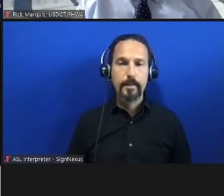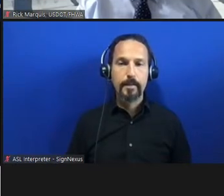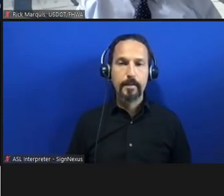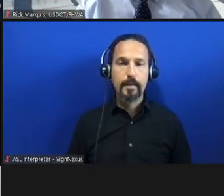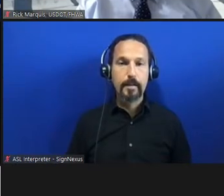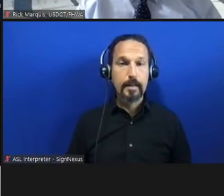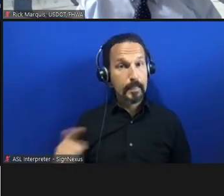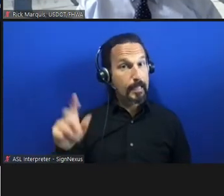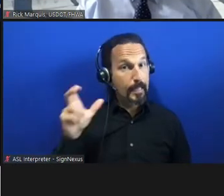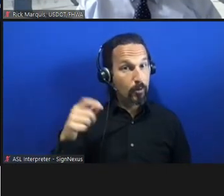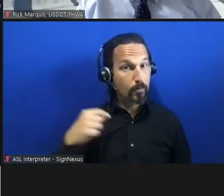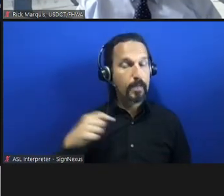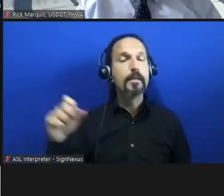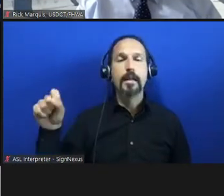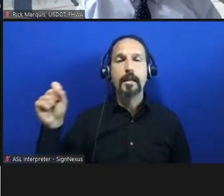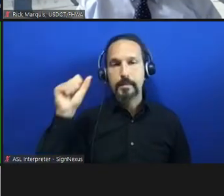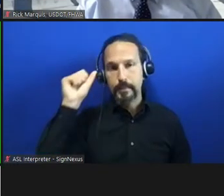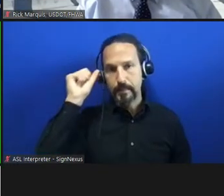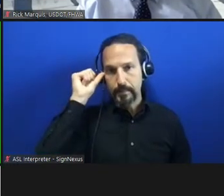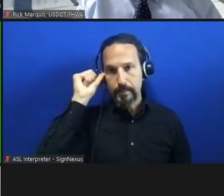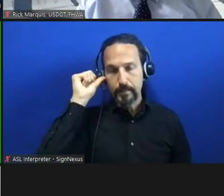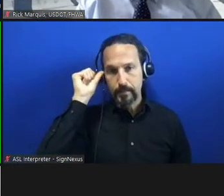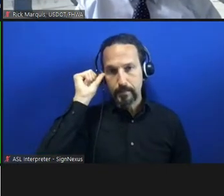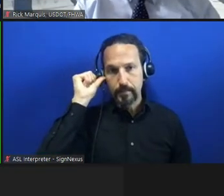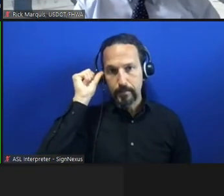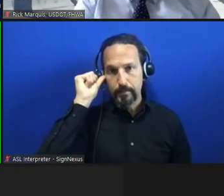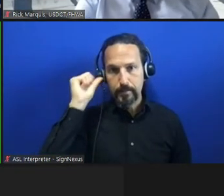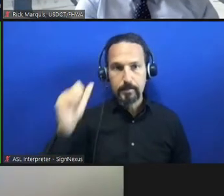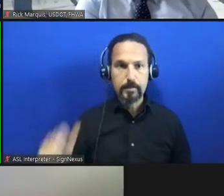can you hear me yes we can